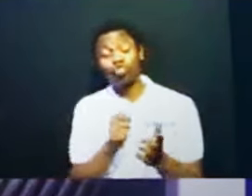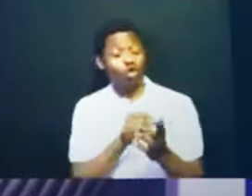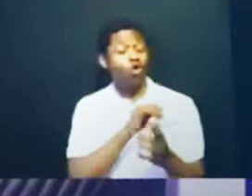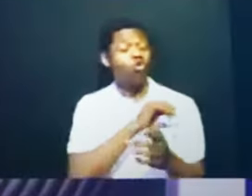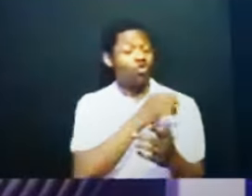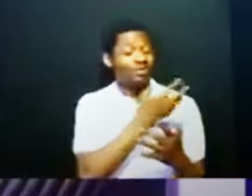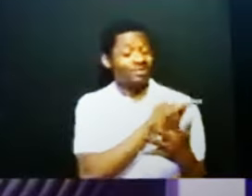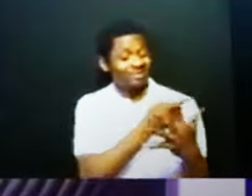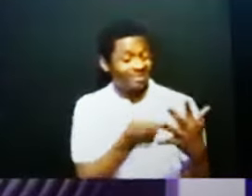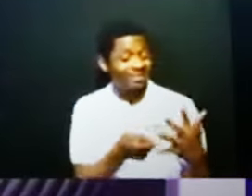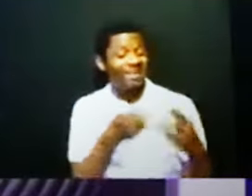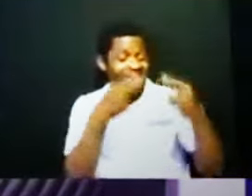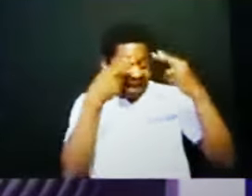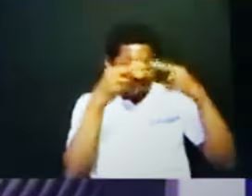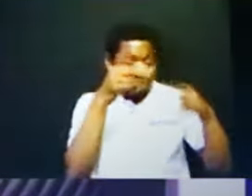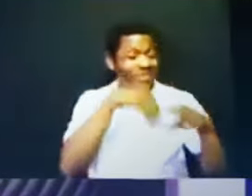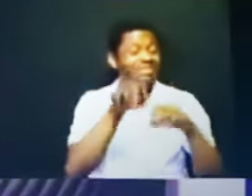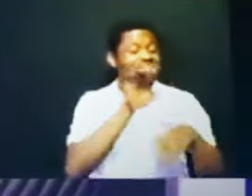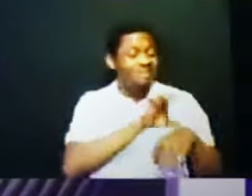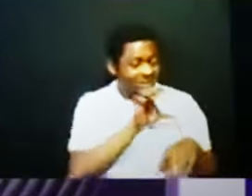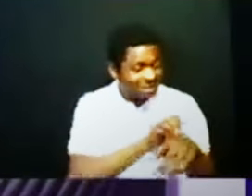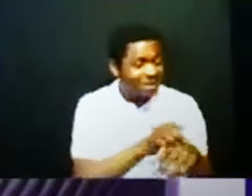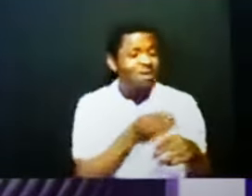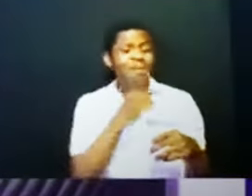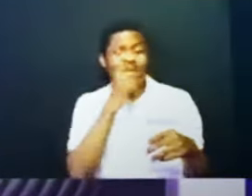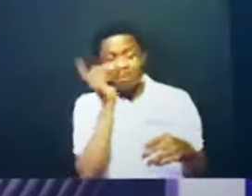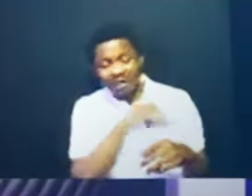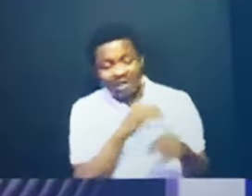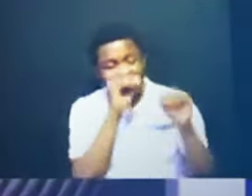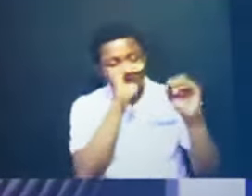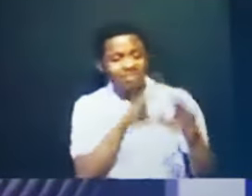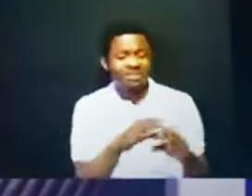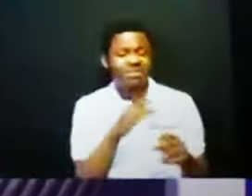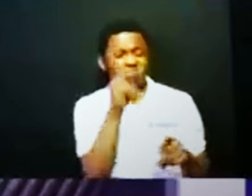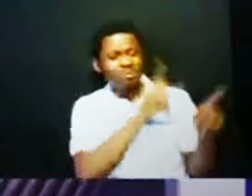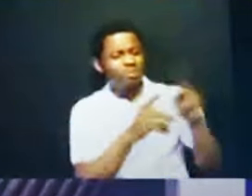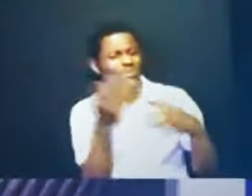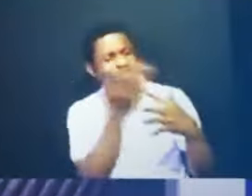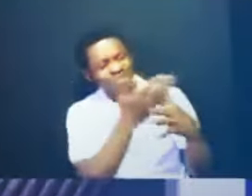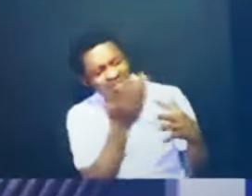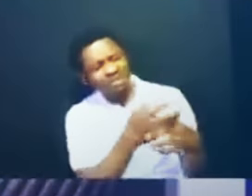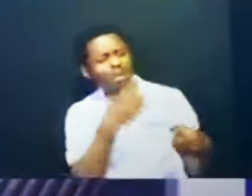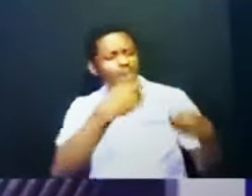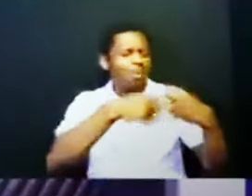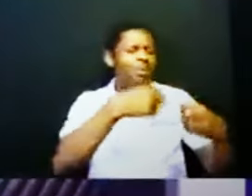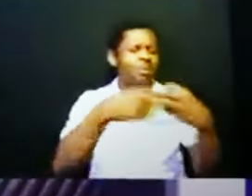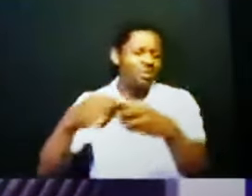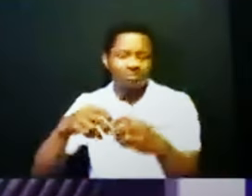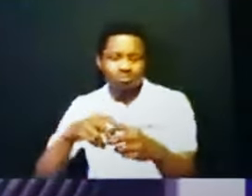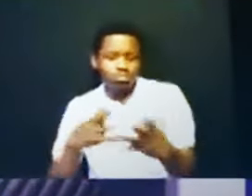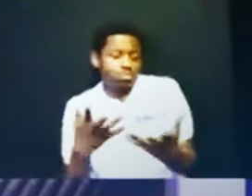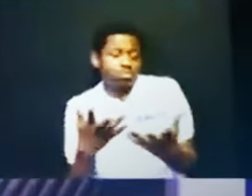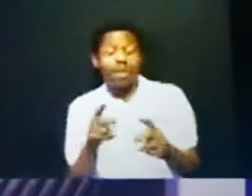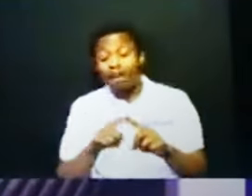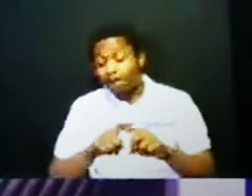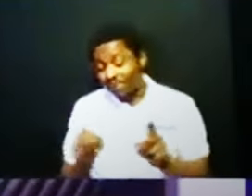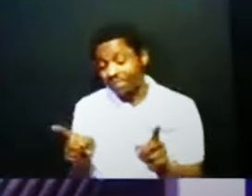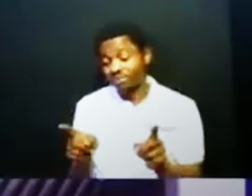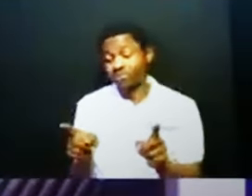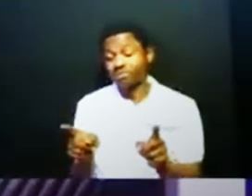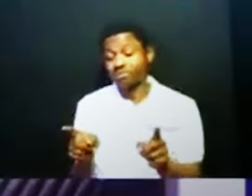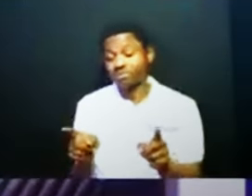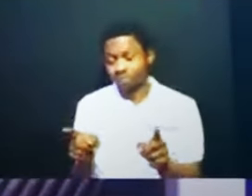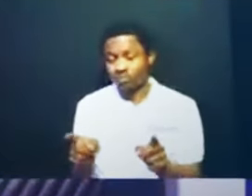on in the church, the teachings, evil teachings, and people disturbing here and there, says nevertheless, God's